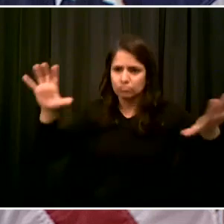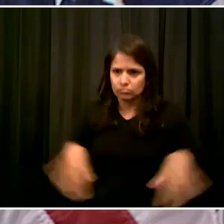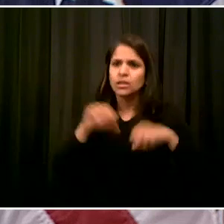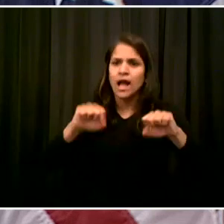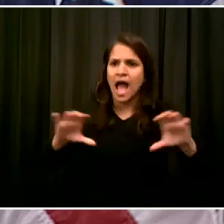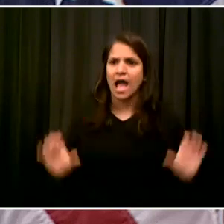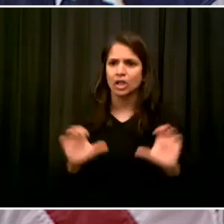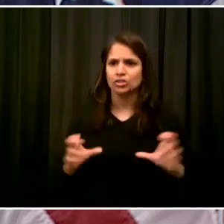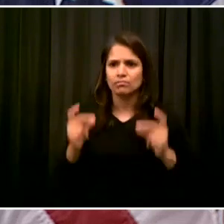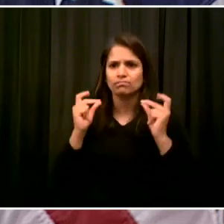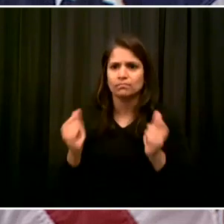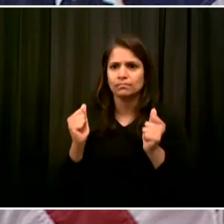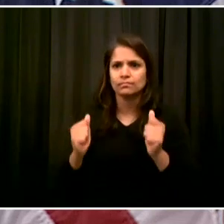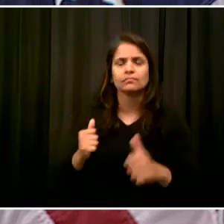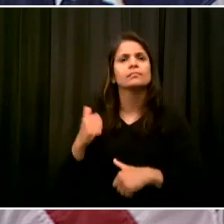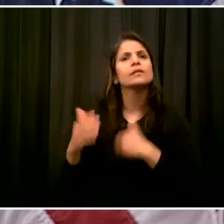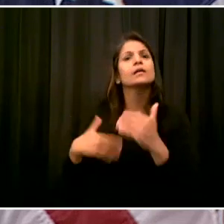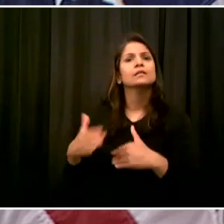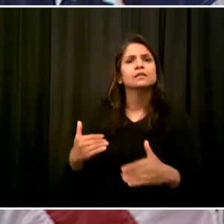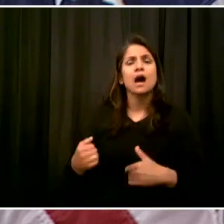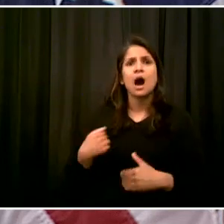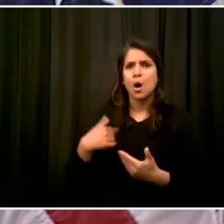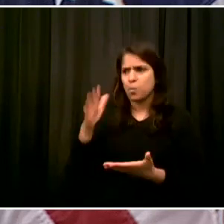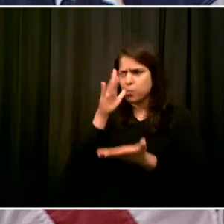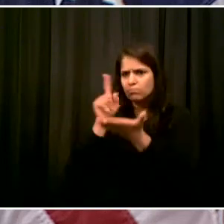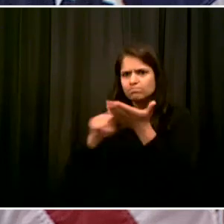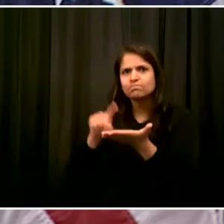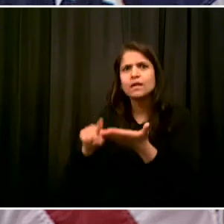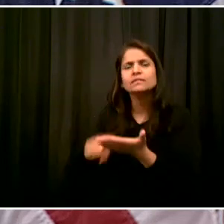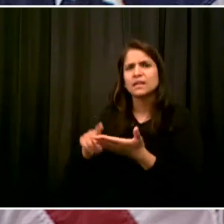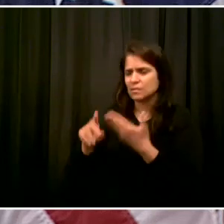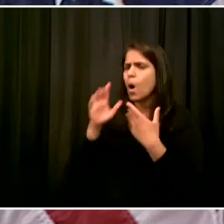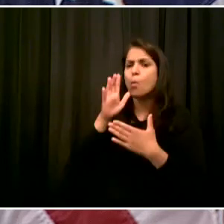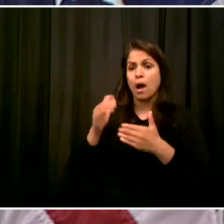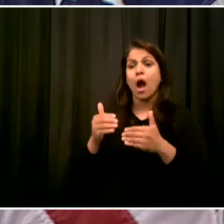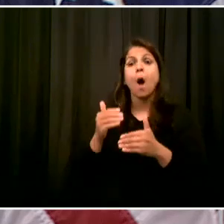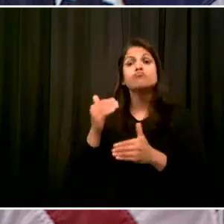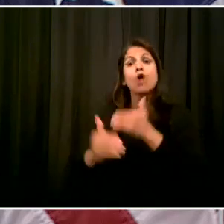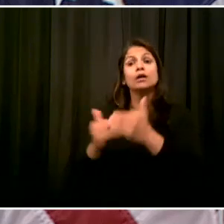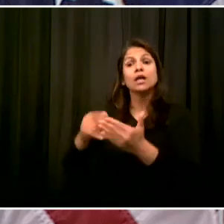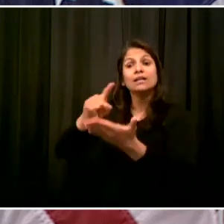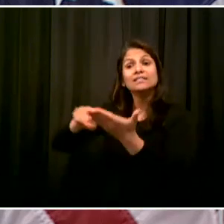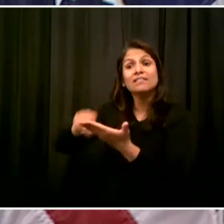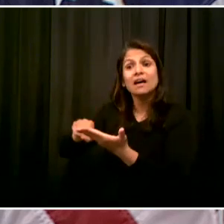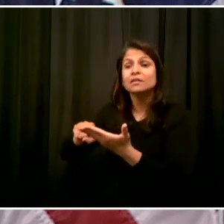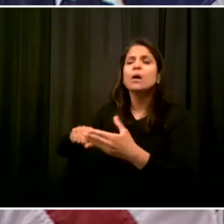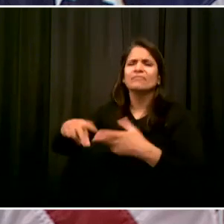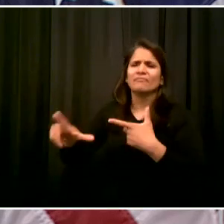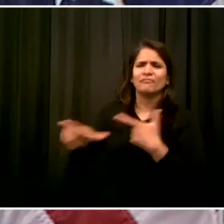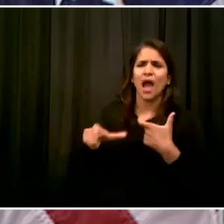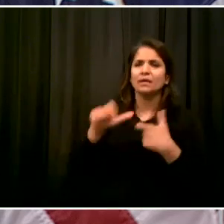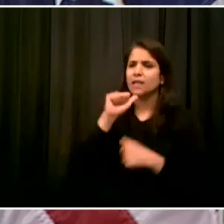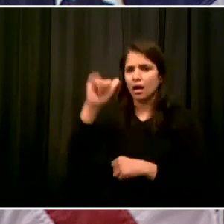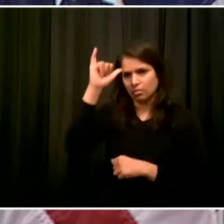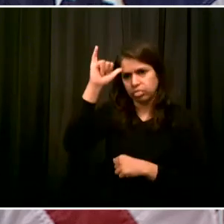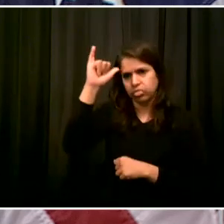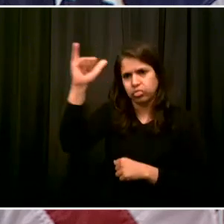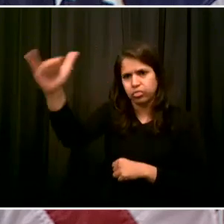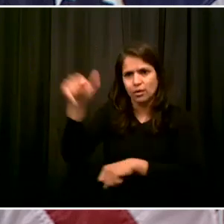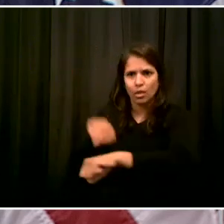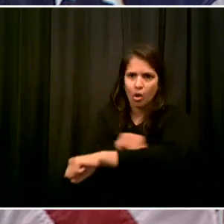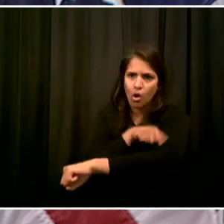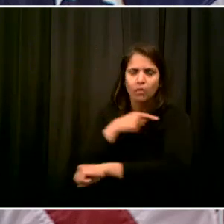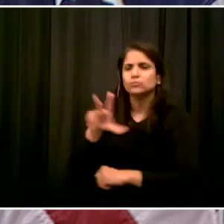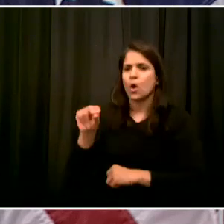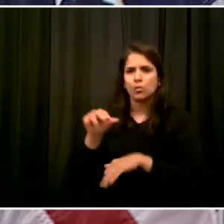place is different. We have a particular approach here that is very much based on the facts, not the superficialities, but that still